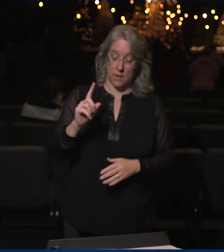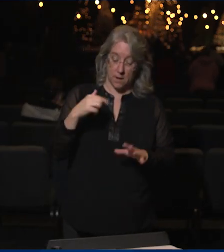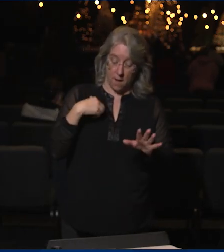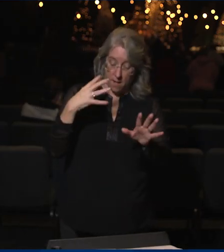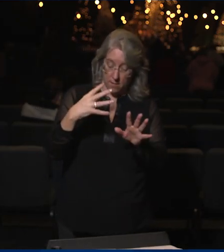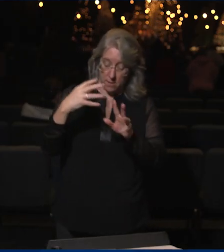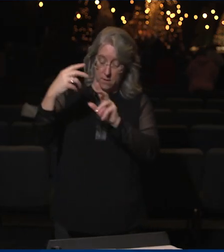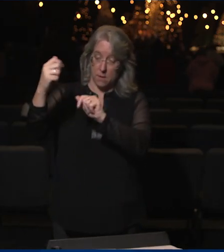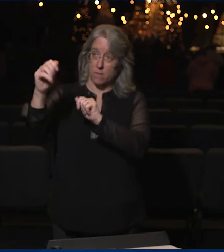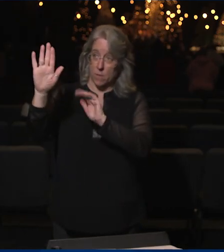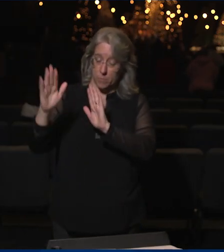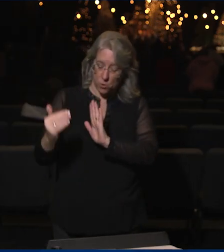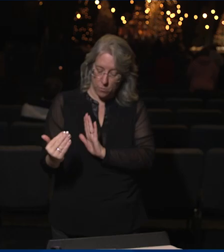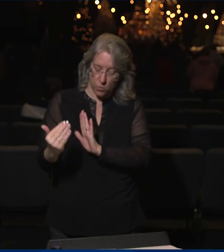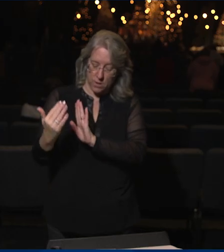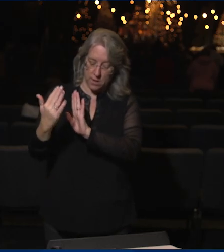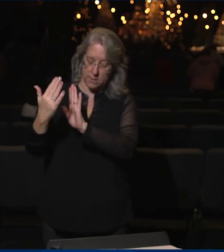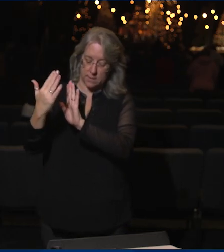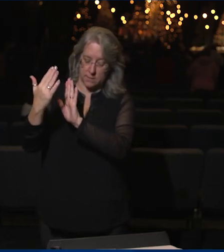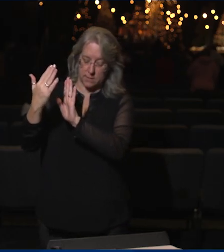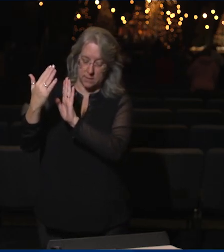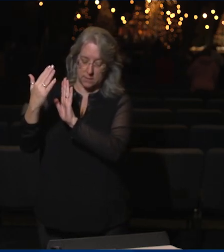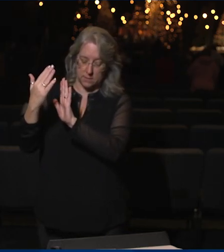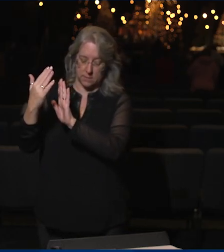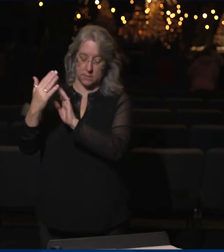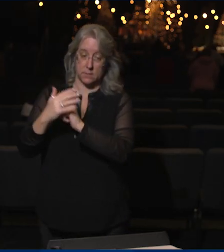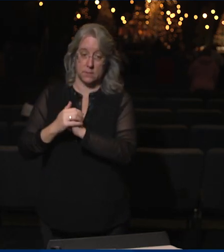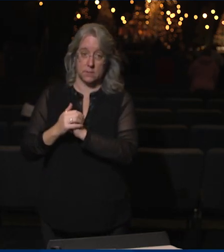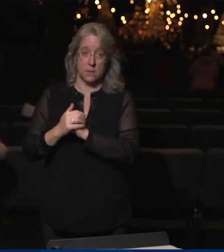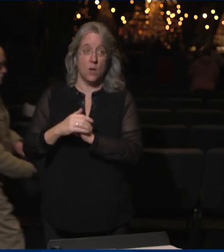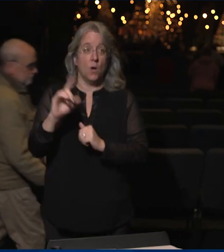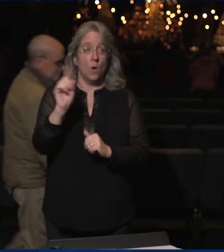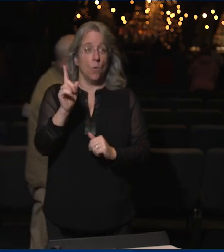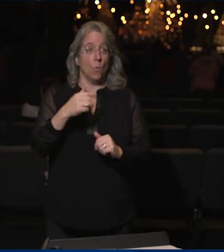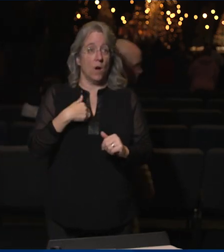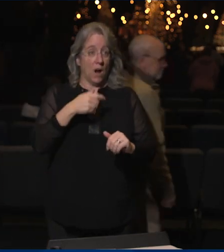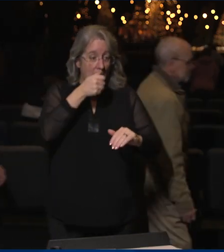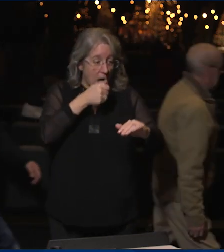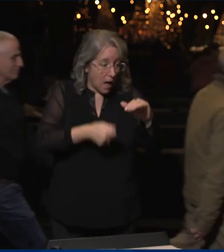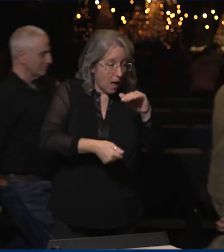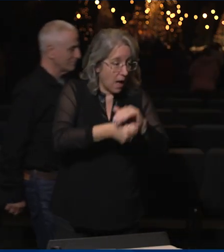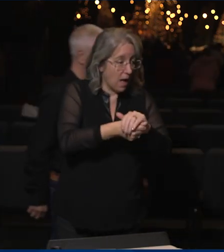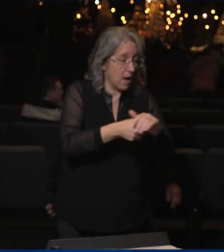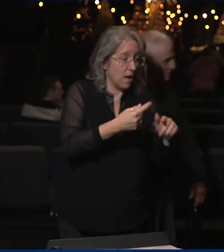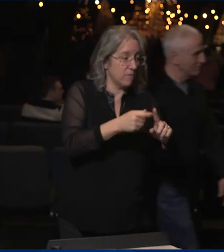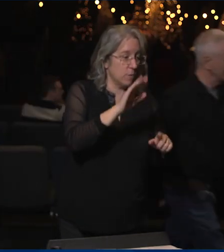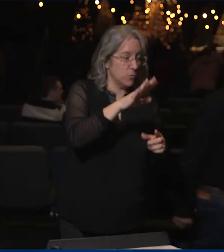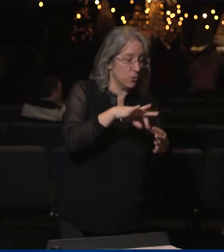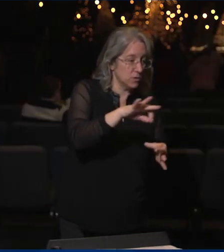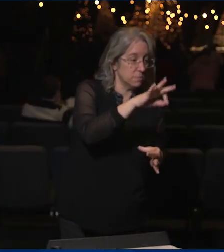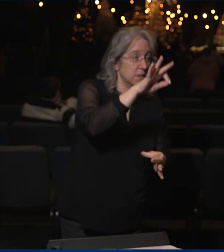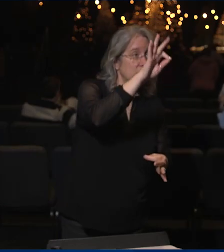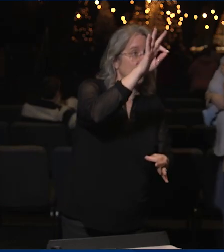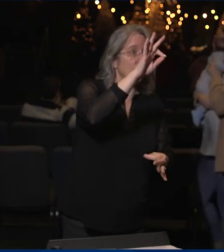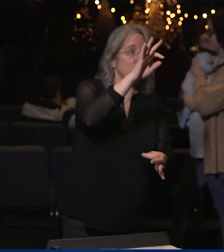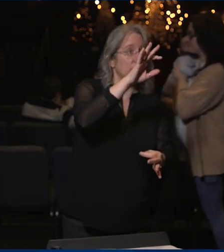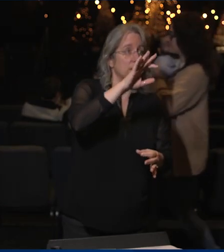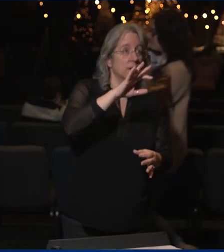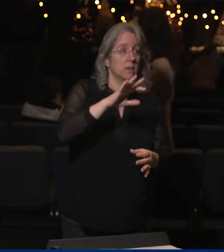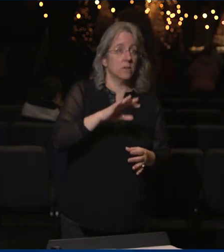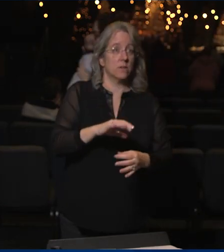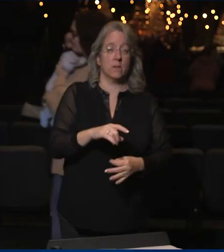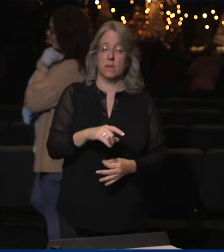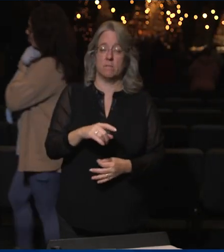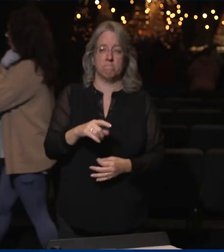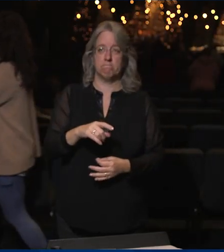Where can I go from your presence? Where can I hide from your spirit?